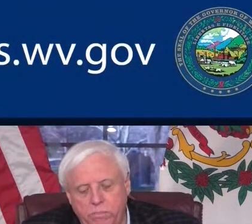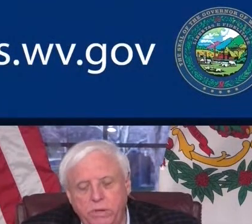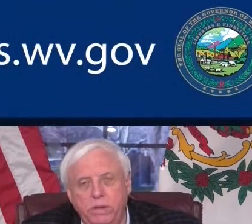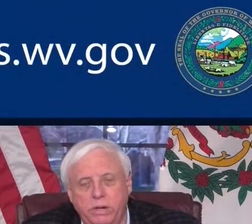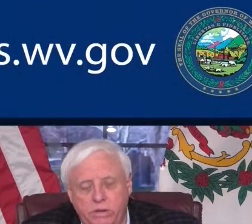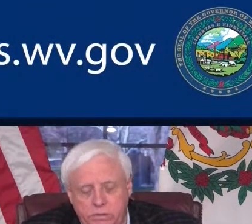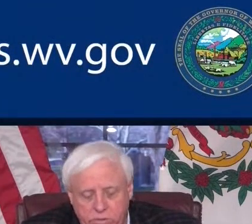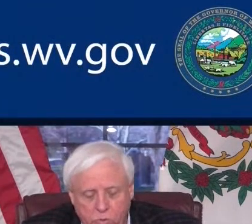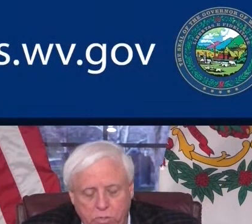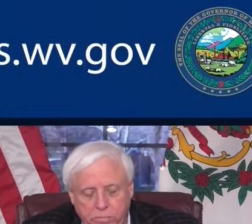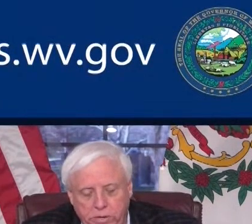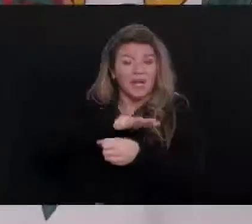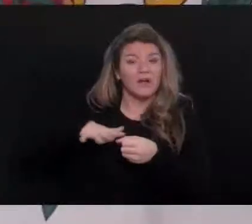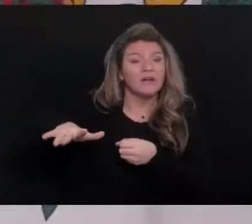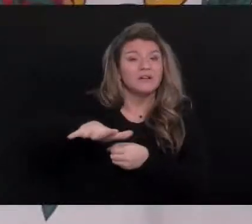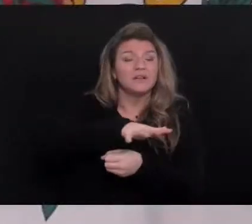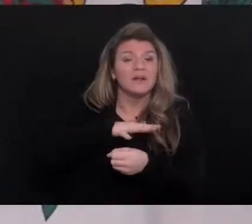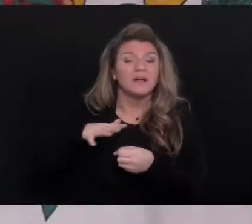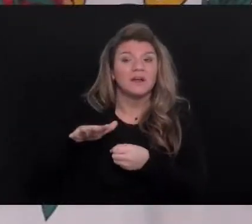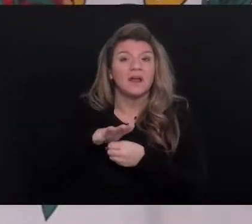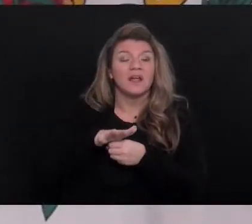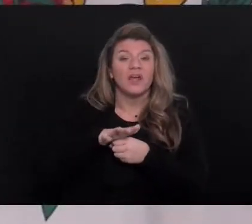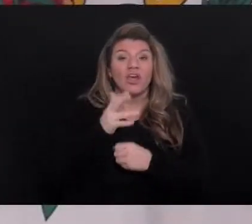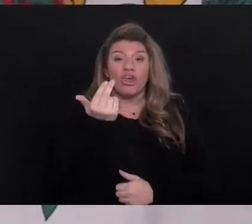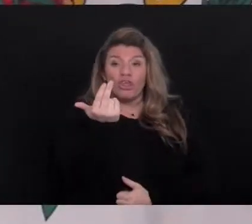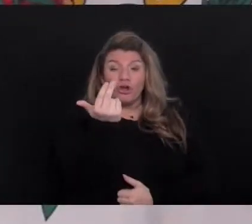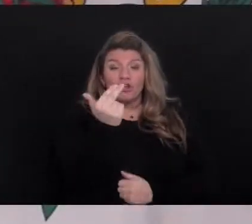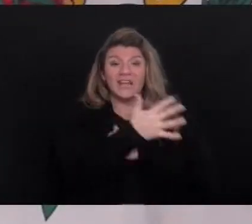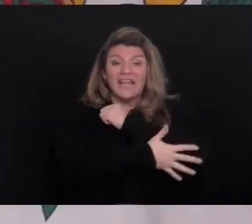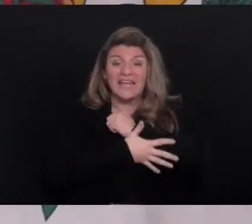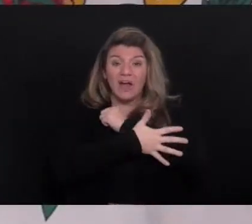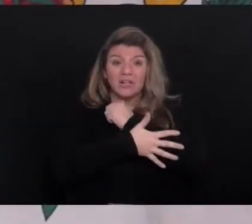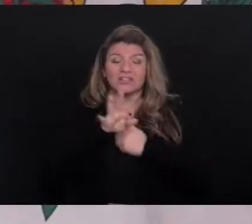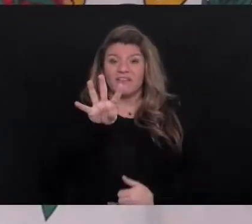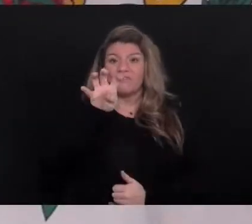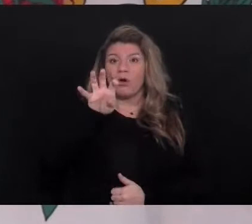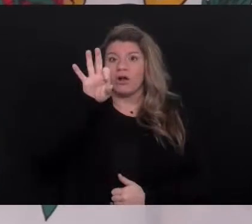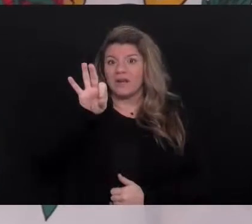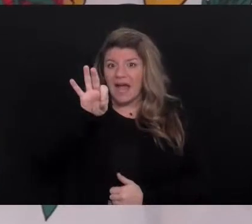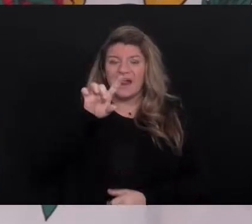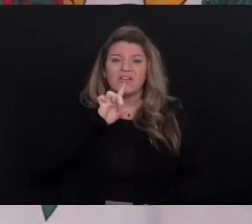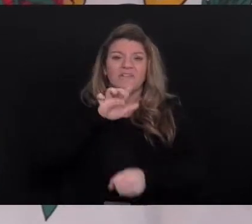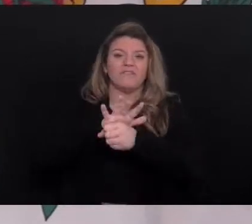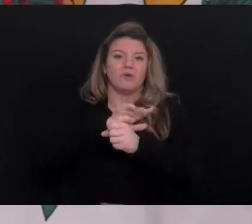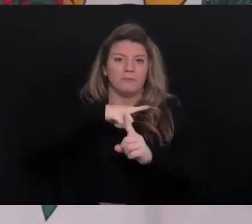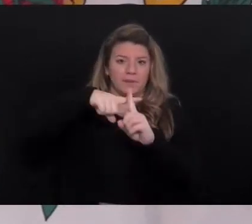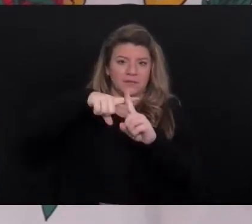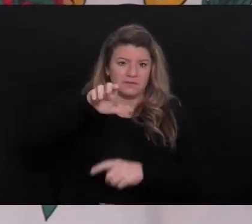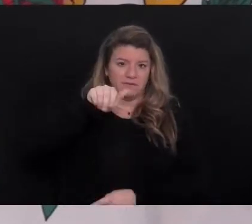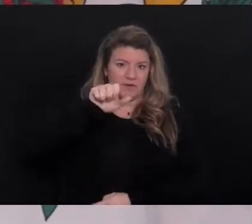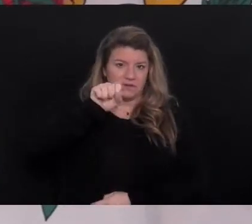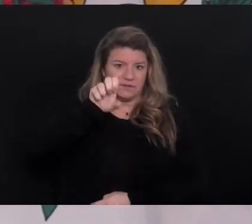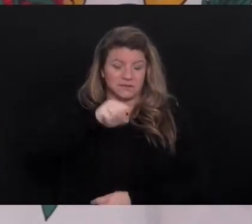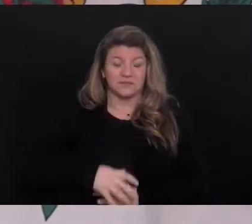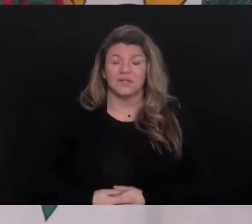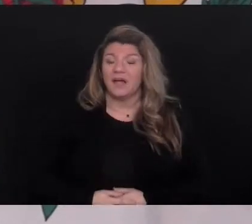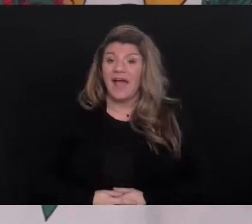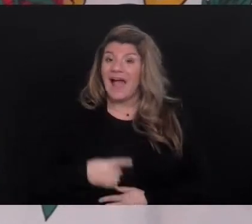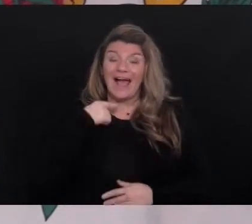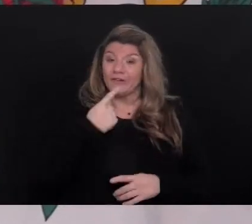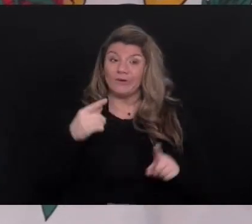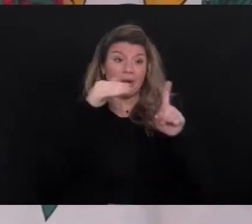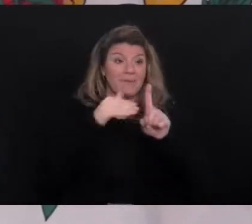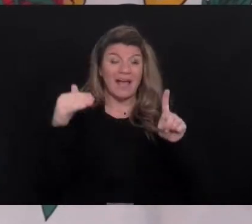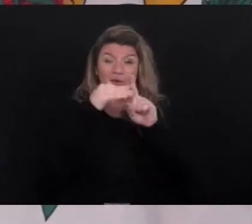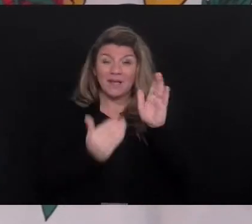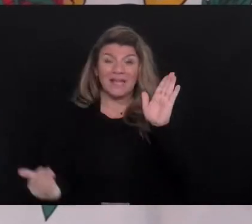school community, 13 counties and 409 confirmed cases. I remind you all the time, if